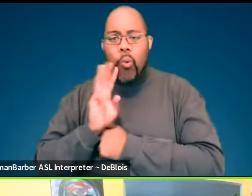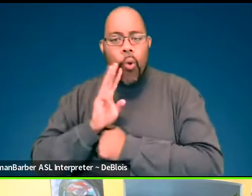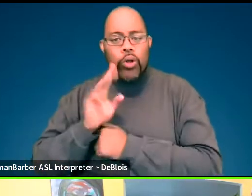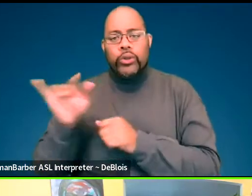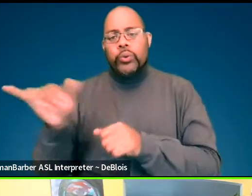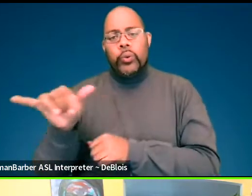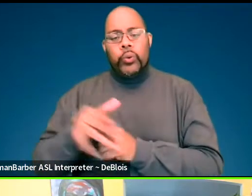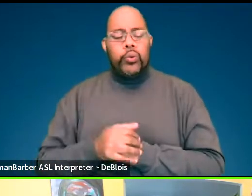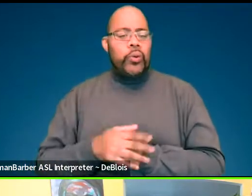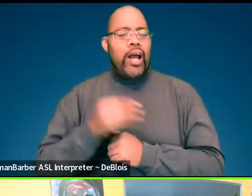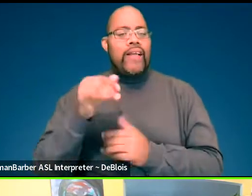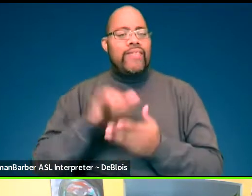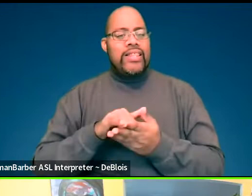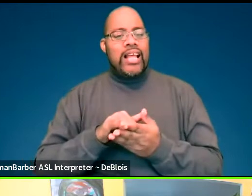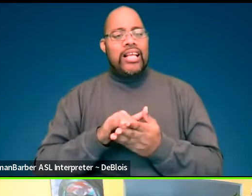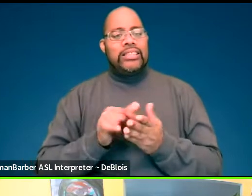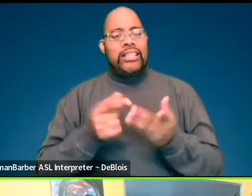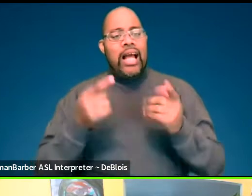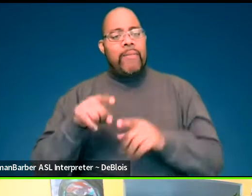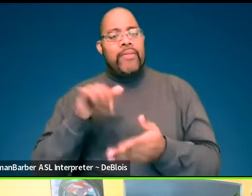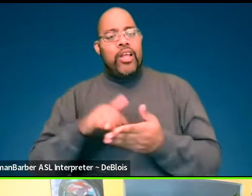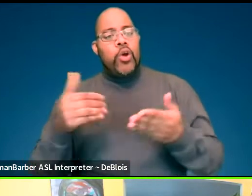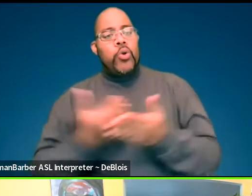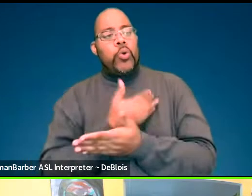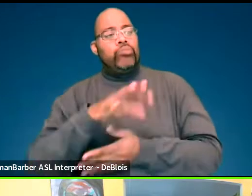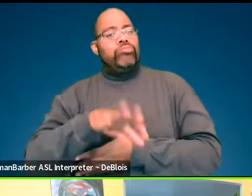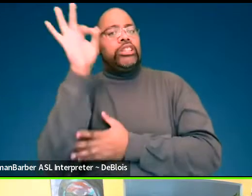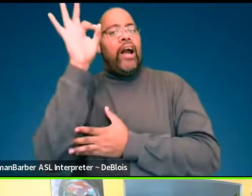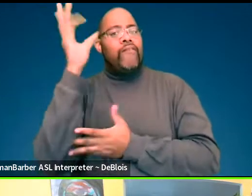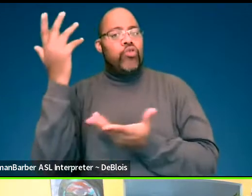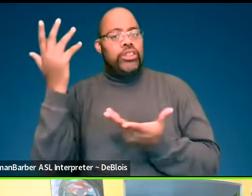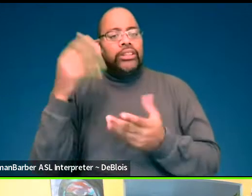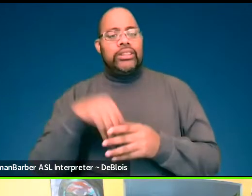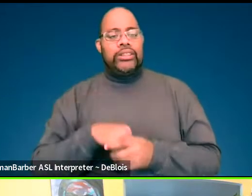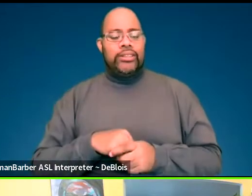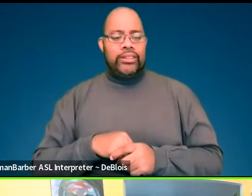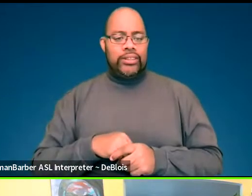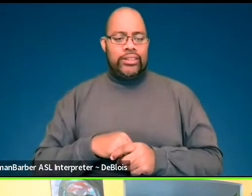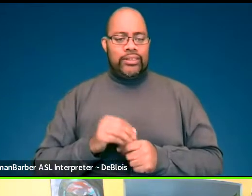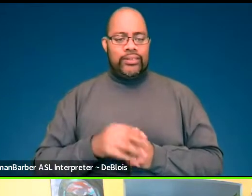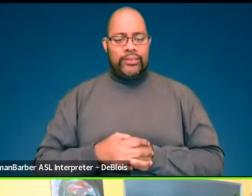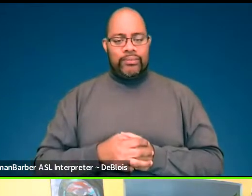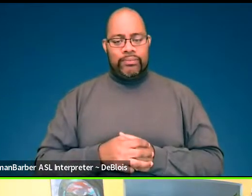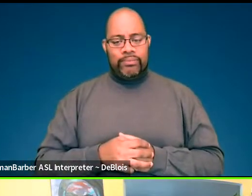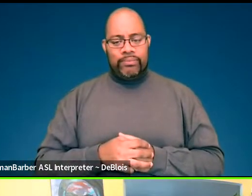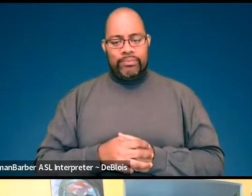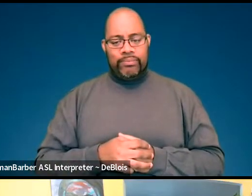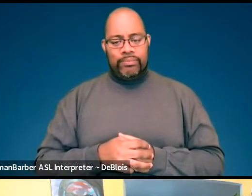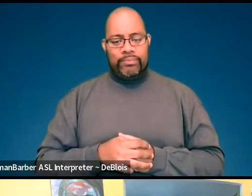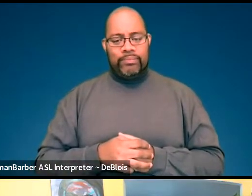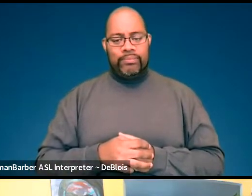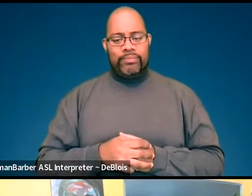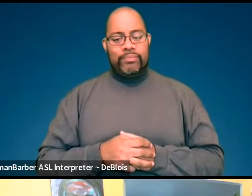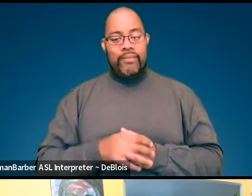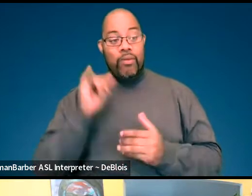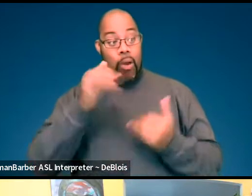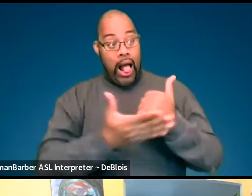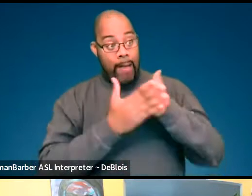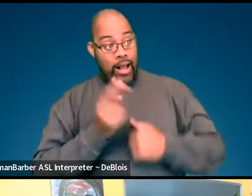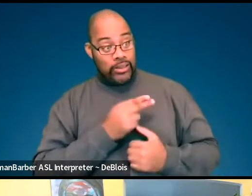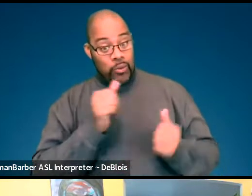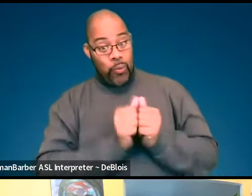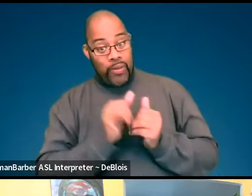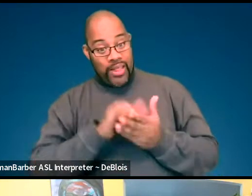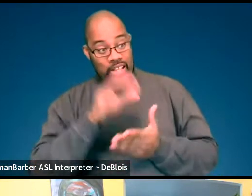well. And it's bringing about these new discoveries in many ways. Is that going to help us with that